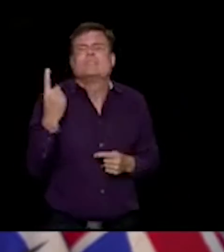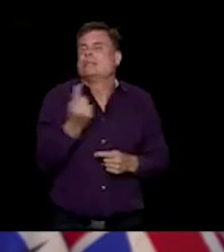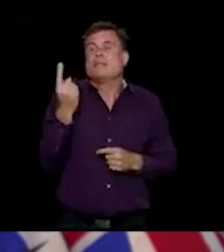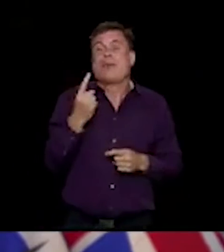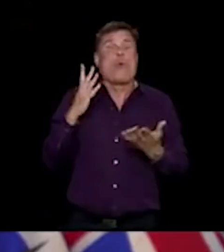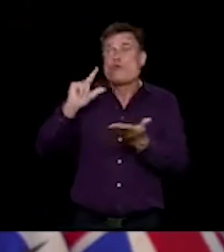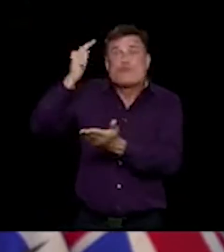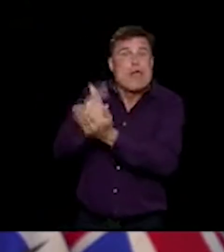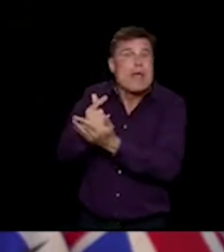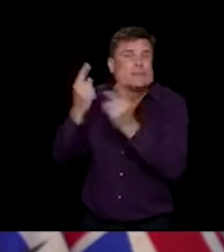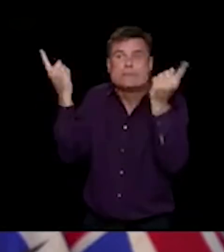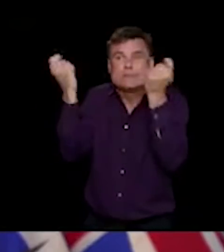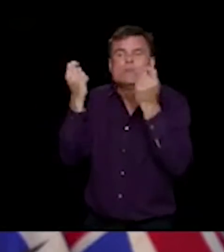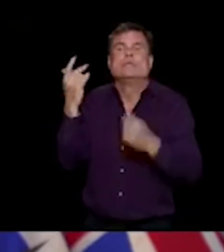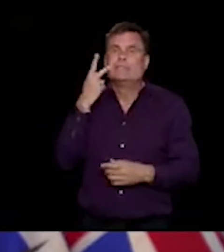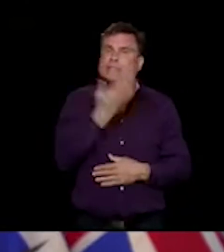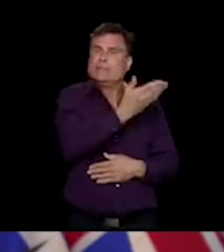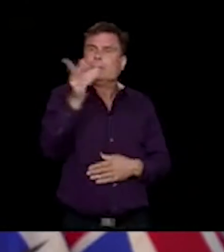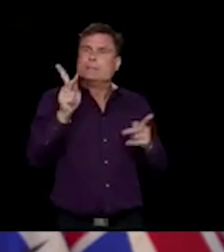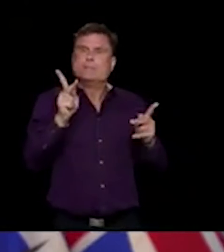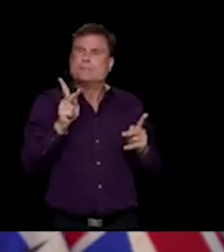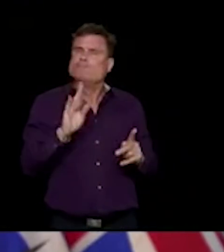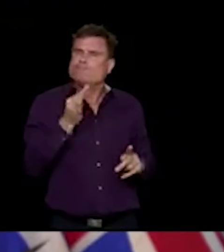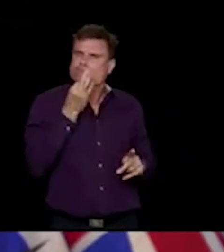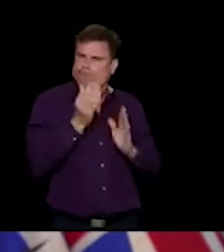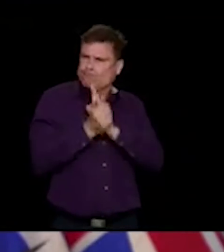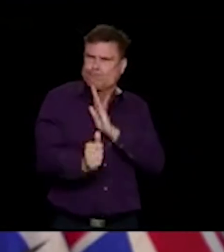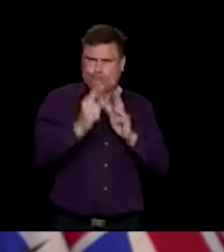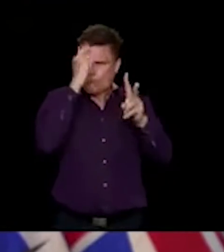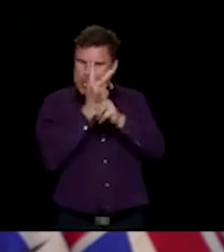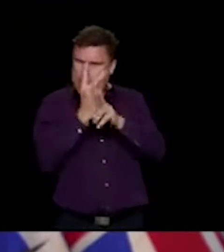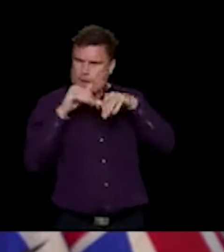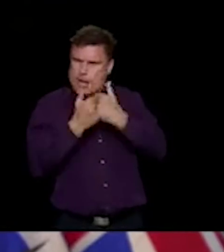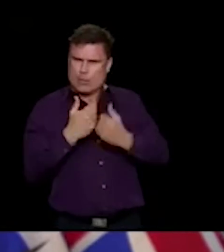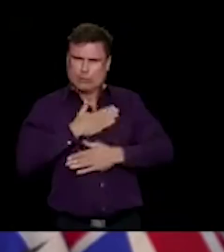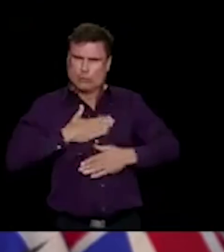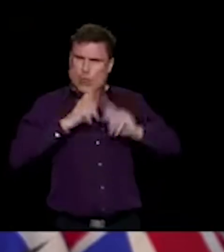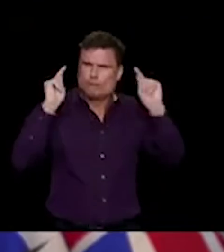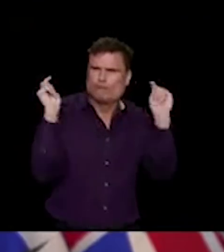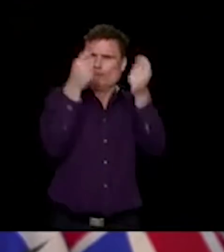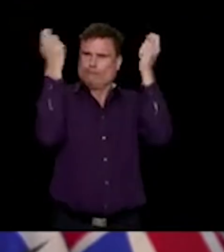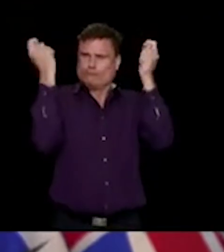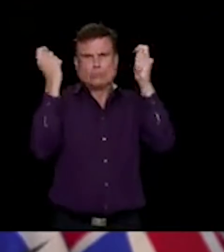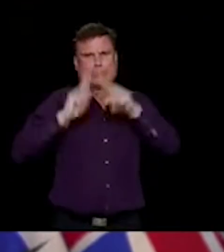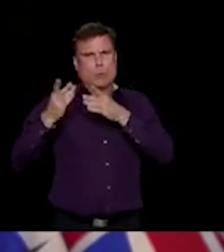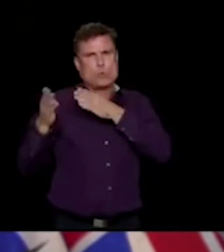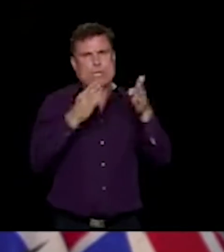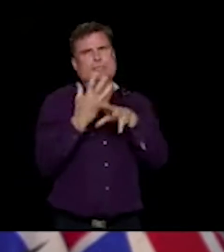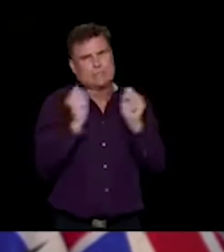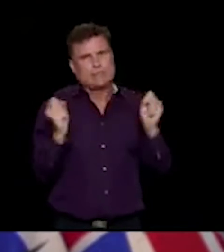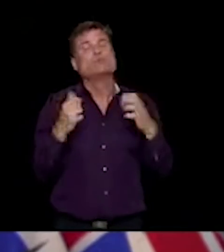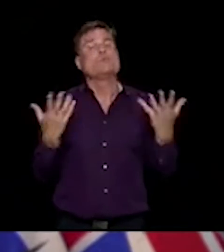all need to find that balance of reducing our risks and increasing our social connectedness across the